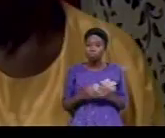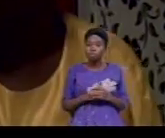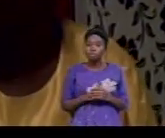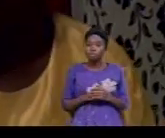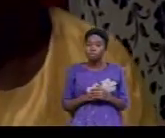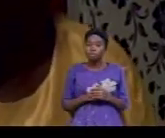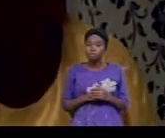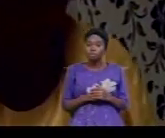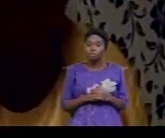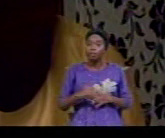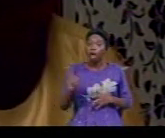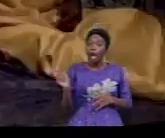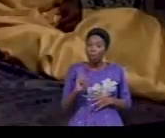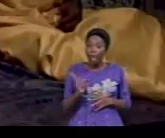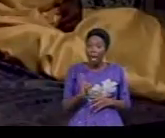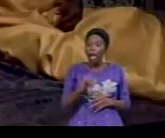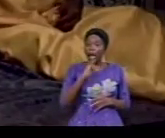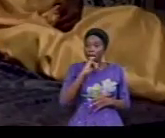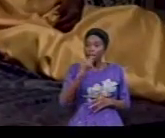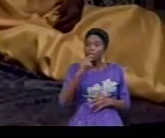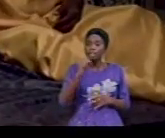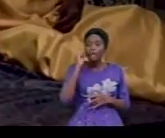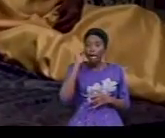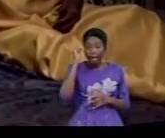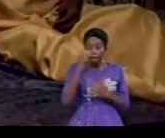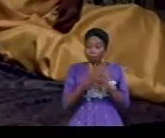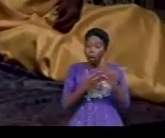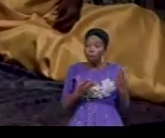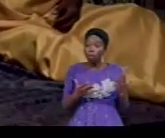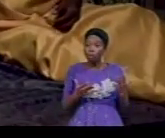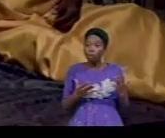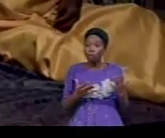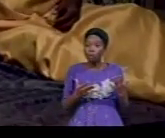Where is his blood? Master.